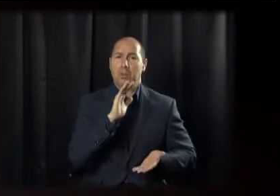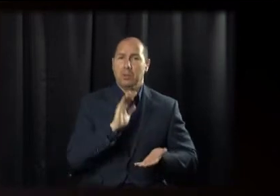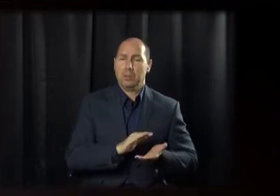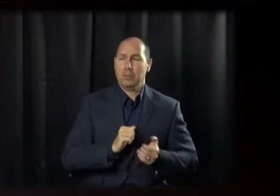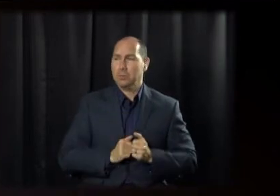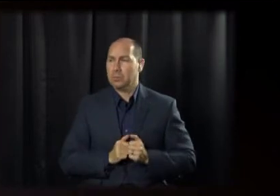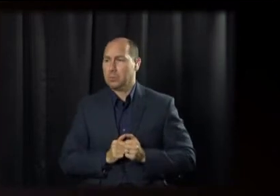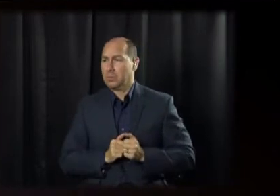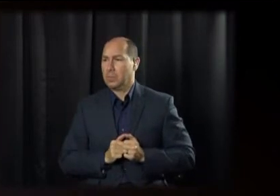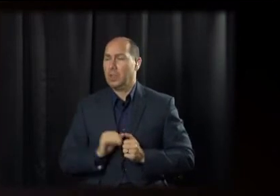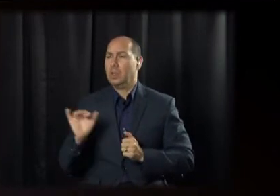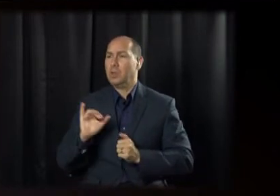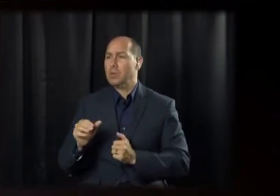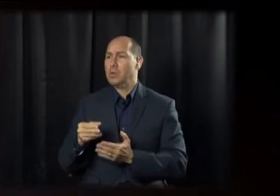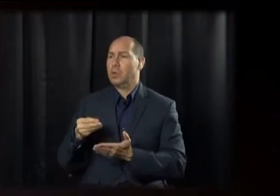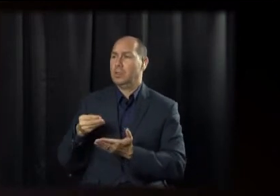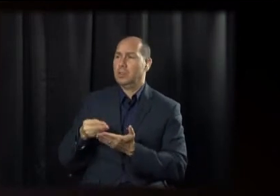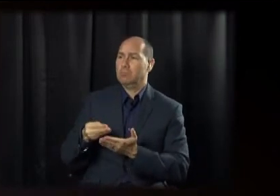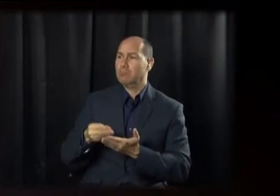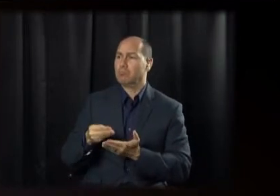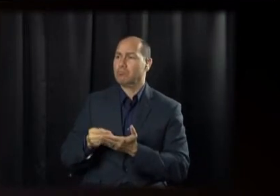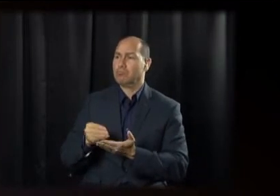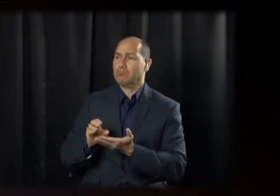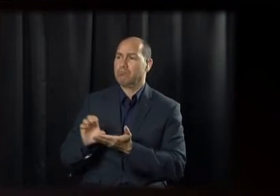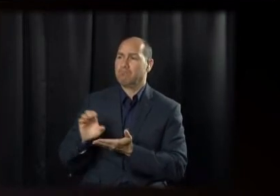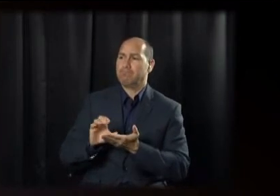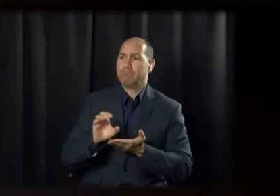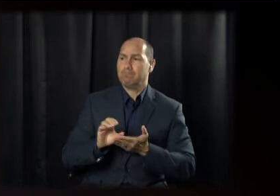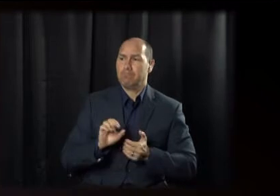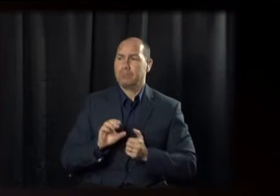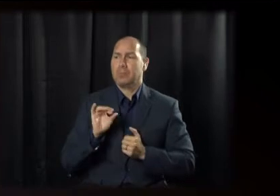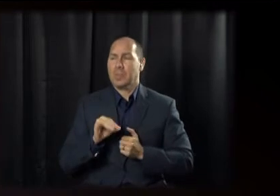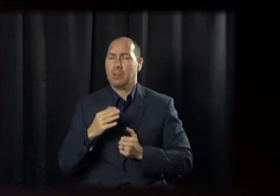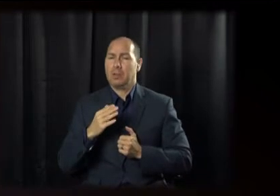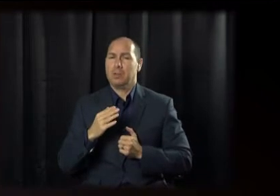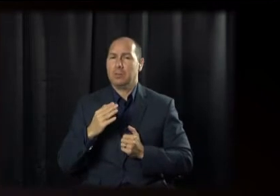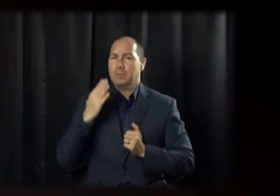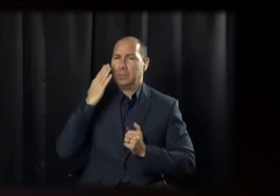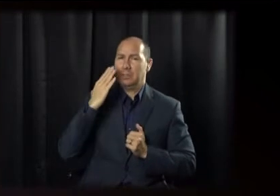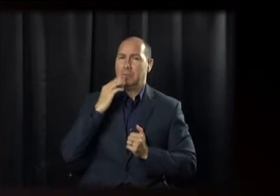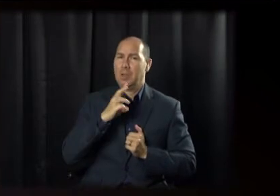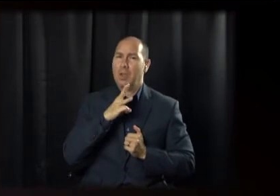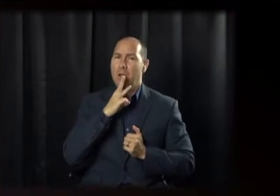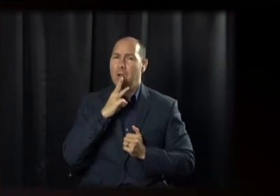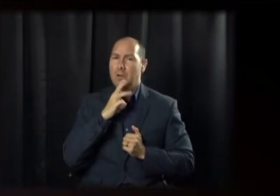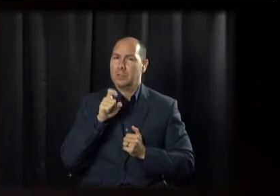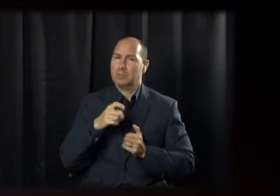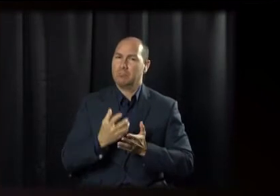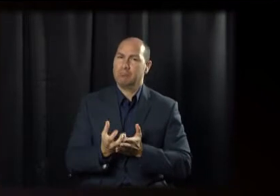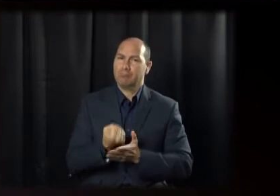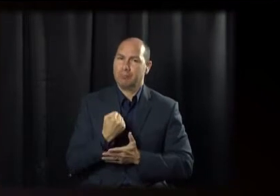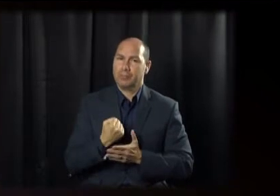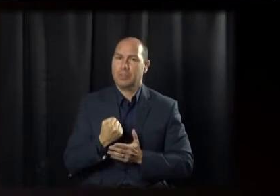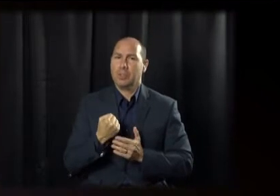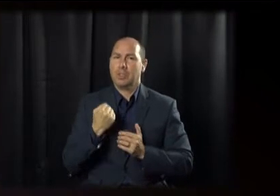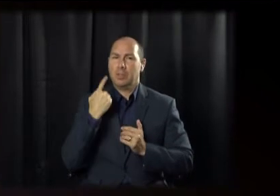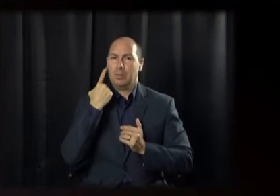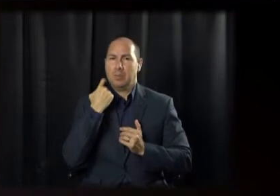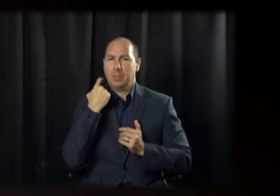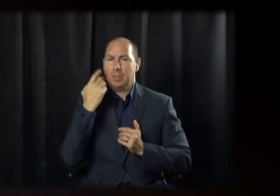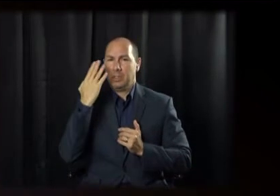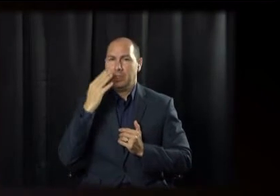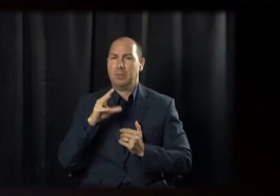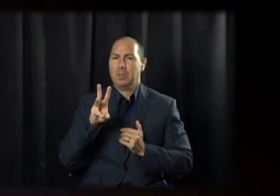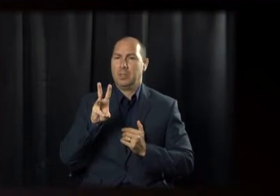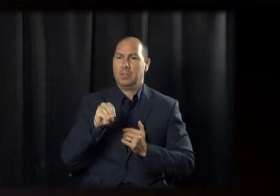delivery. Prasa's long-standing water loss challenges are well known. Recent studies suggest Prasa loses close to